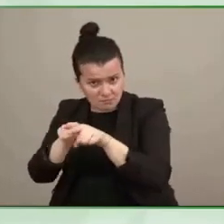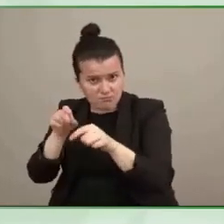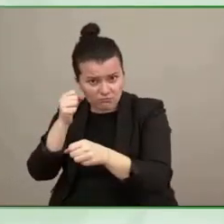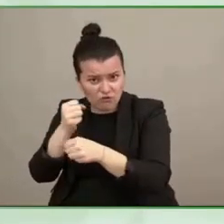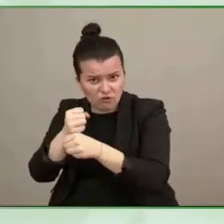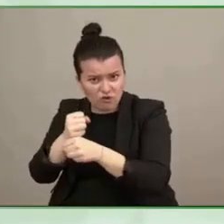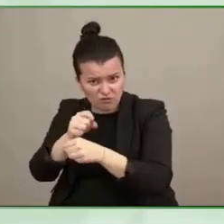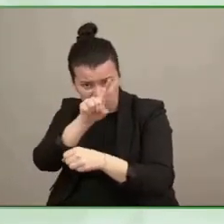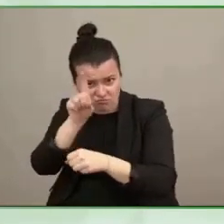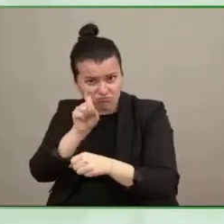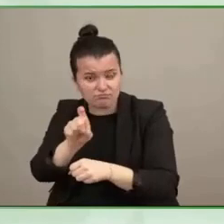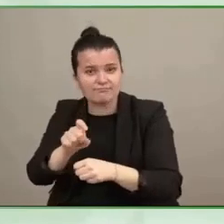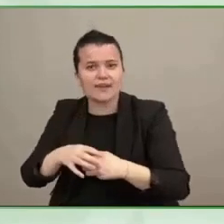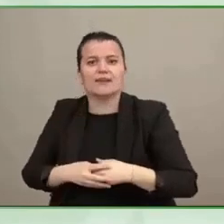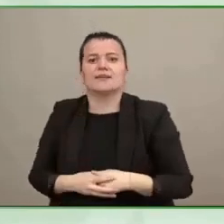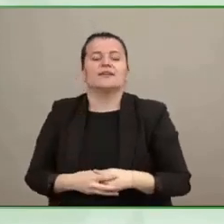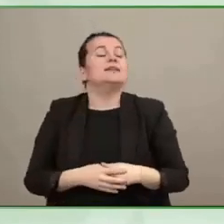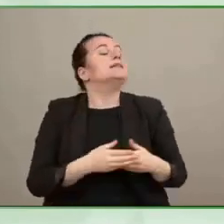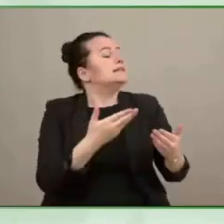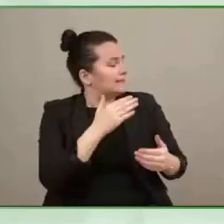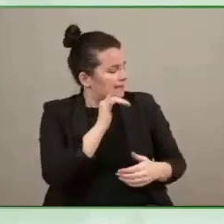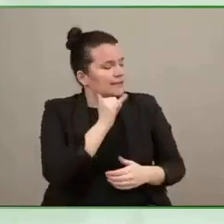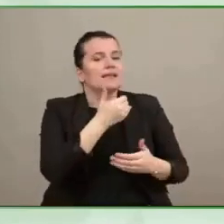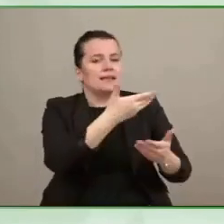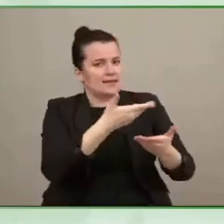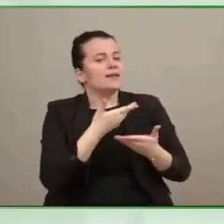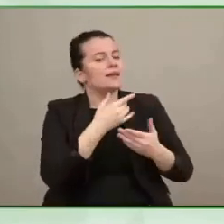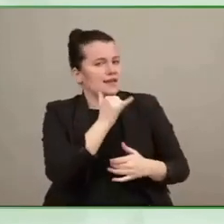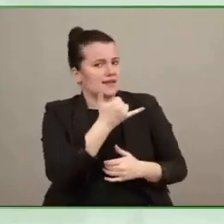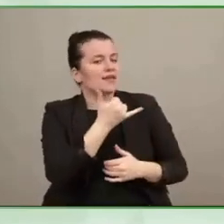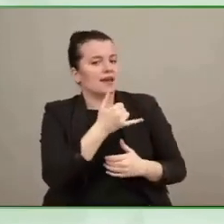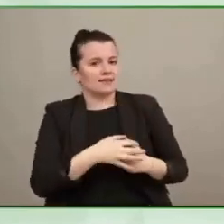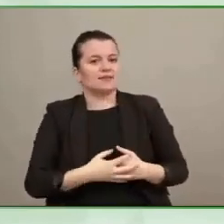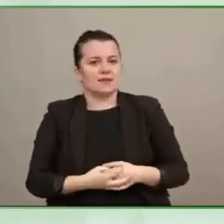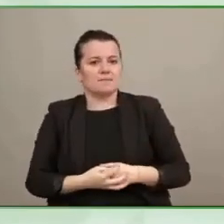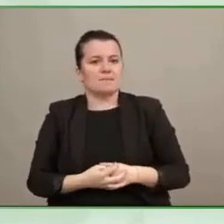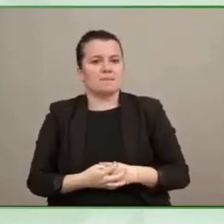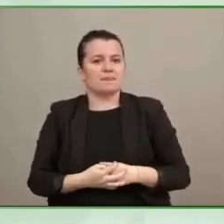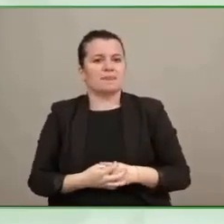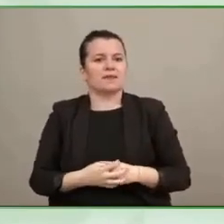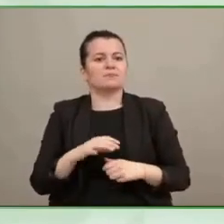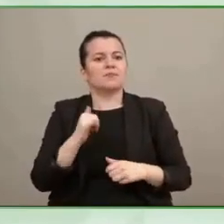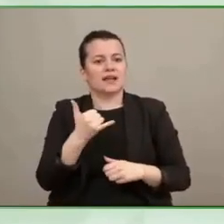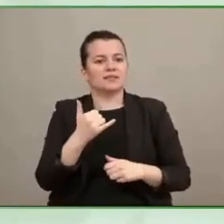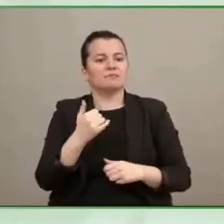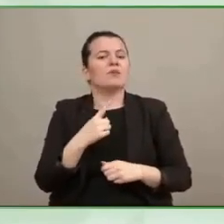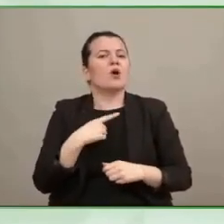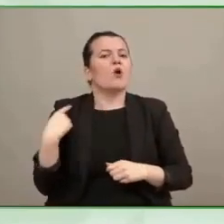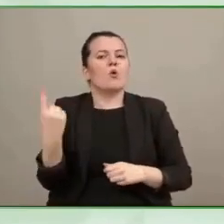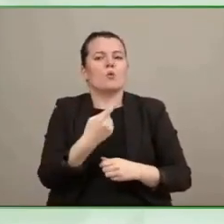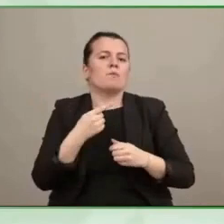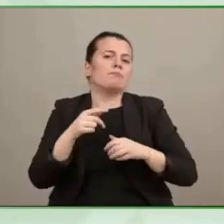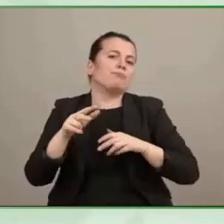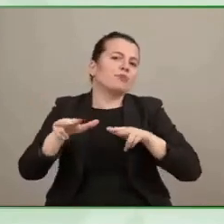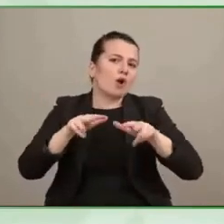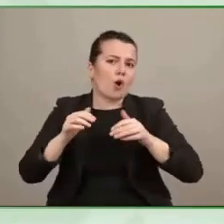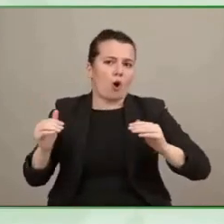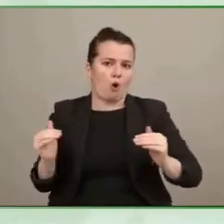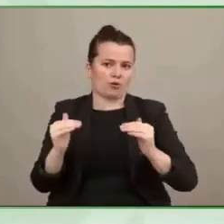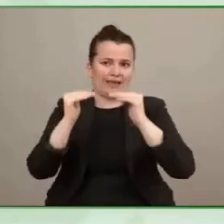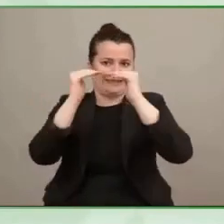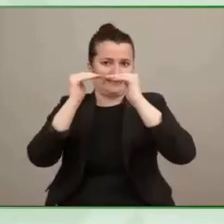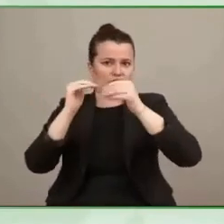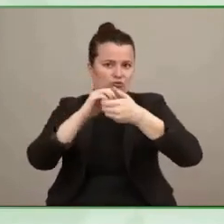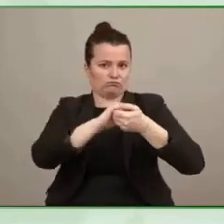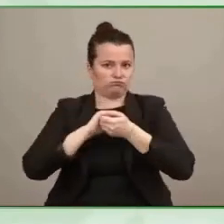mentioned, Emmanuel, we are in the Sheyaw organization, and we are the Yes We Can network for persons with